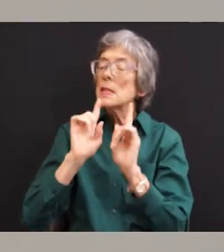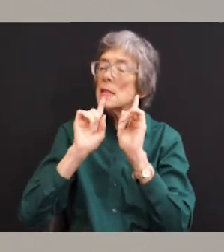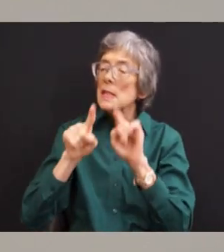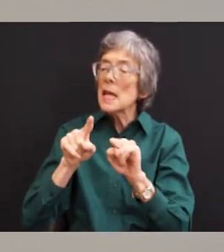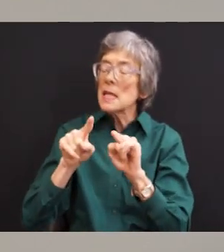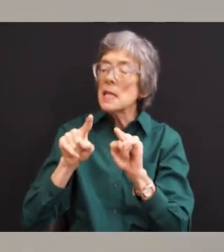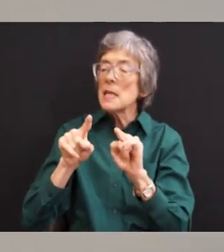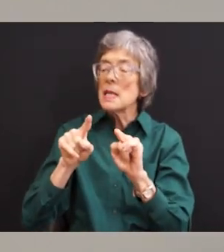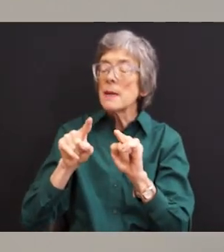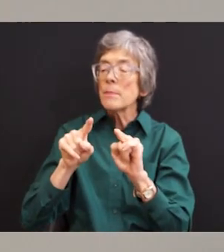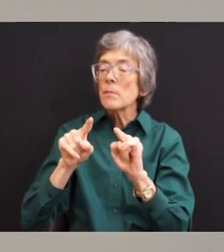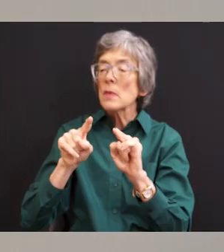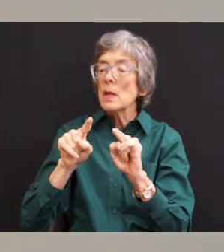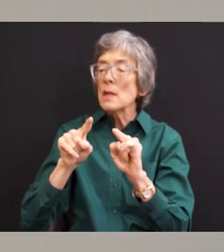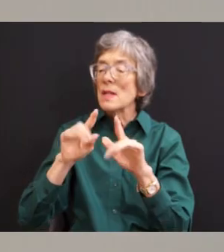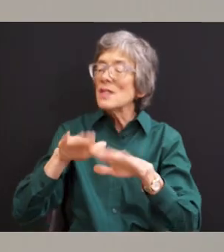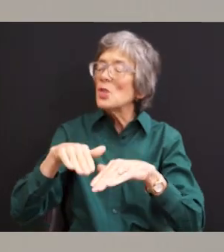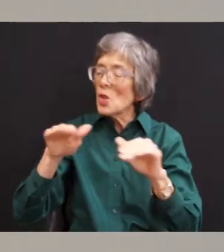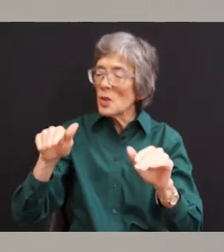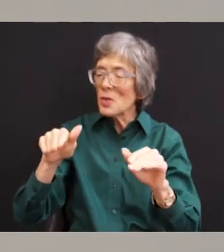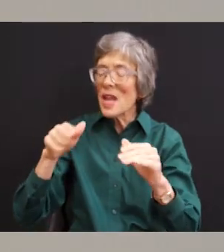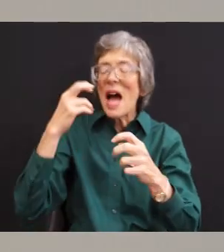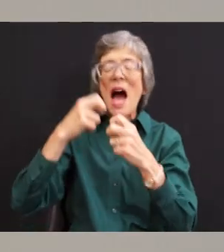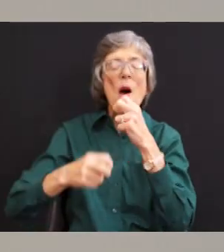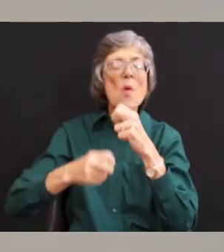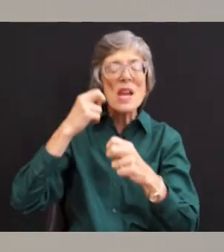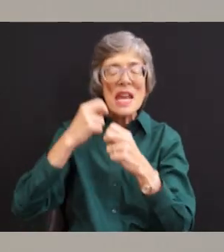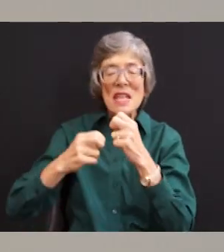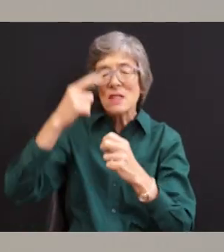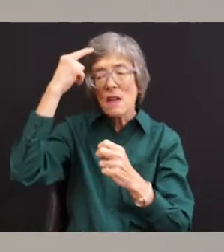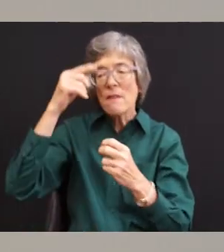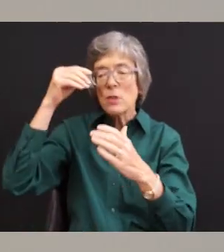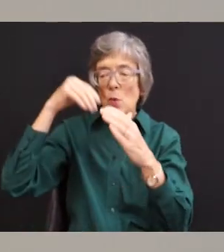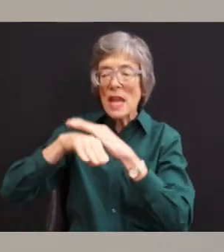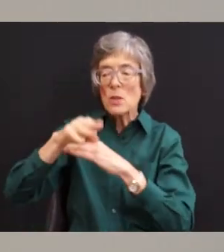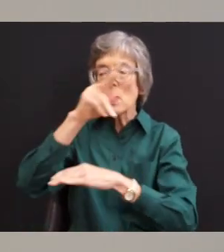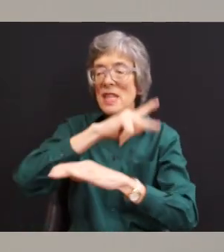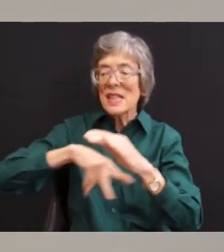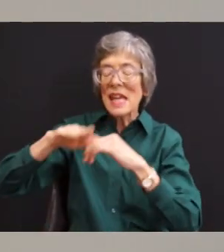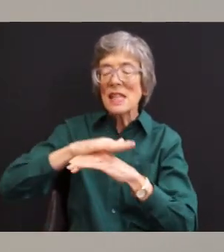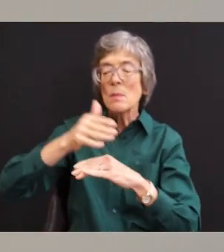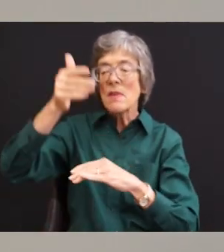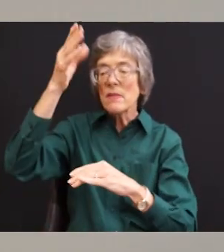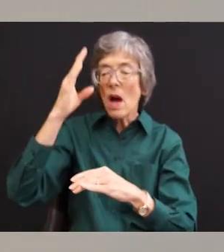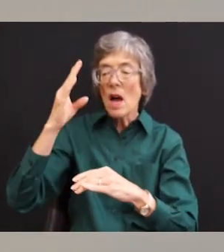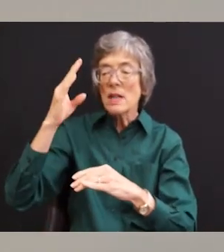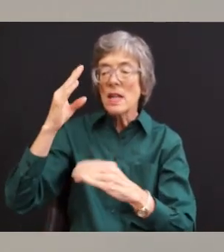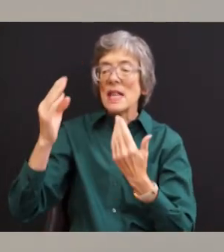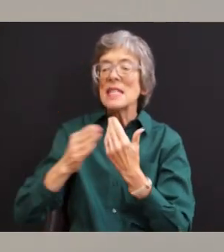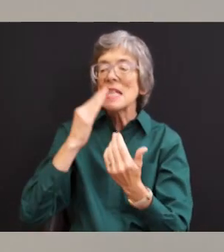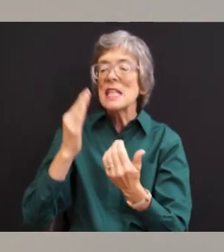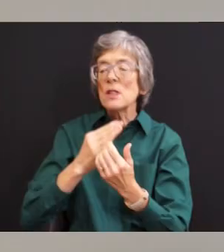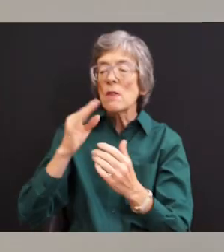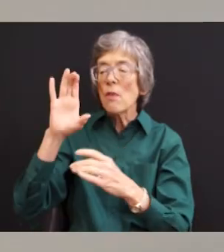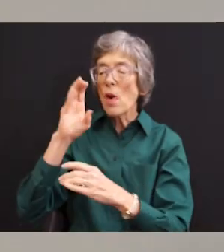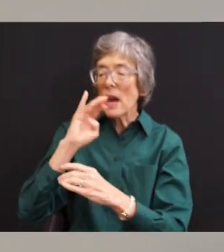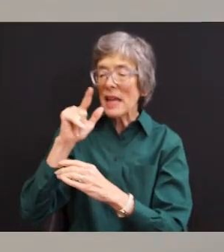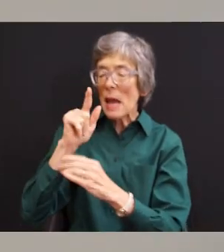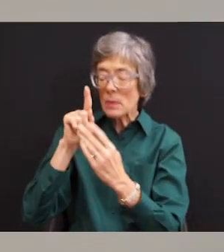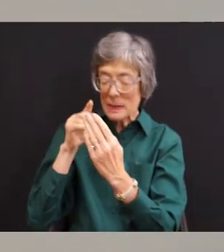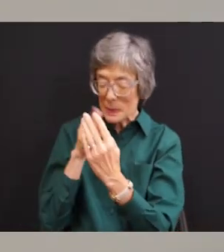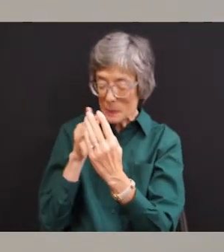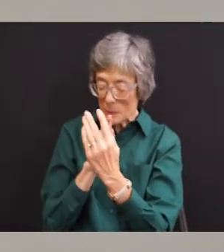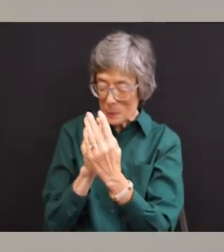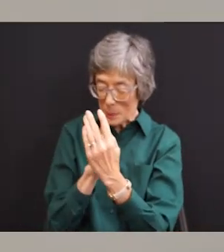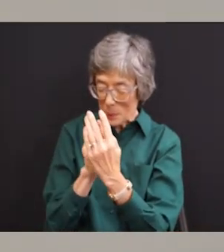reply, "Children, how hard it is to enter the kingdom of God. It is easier for a camel to pass through the eye of a